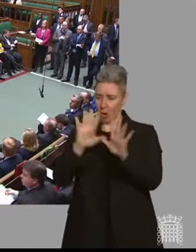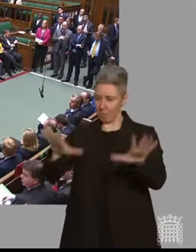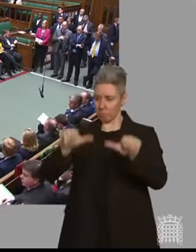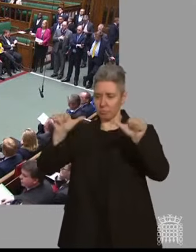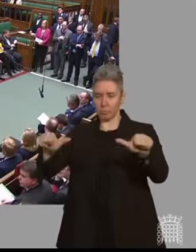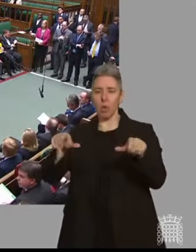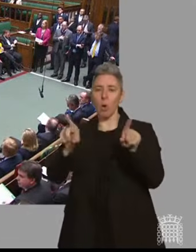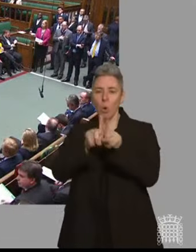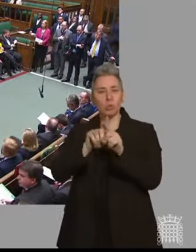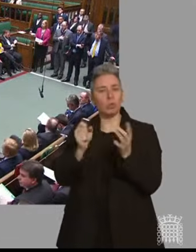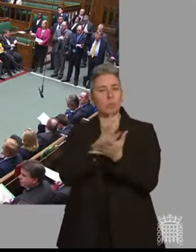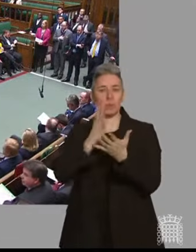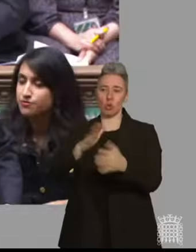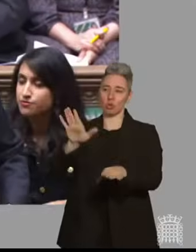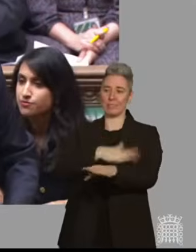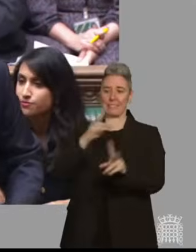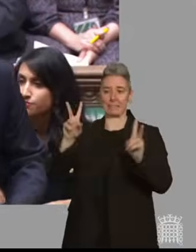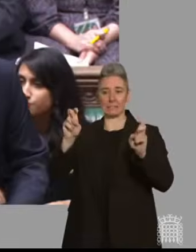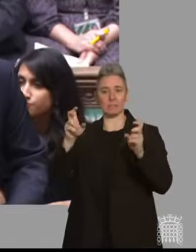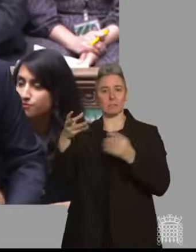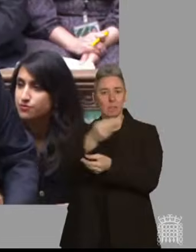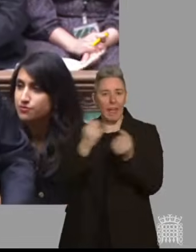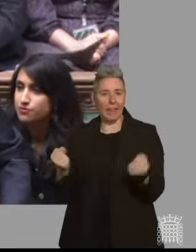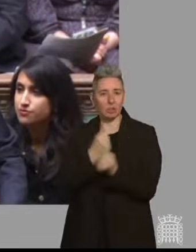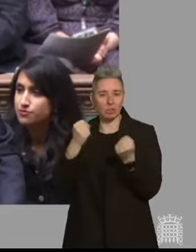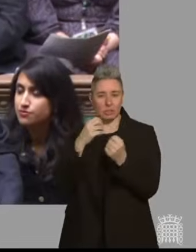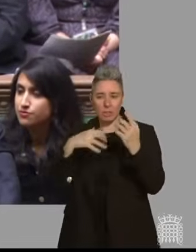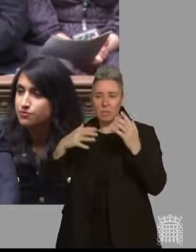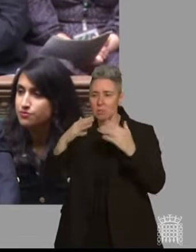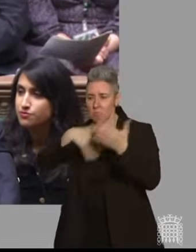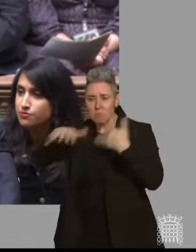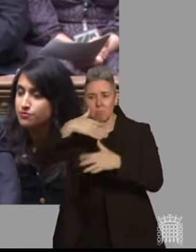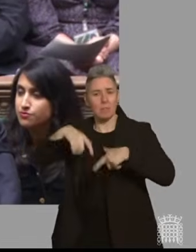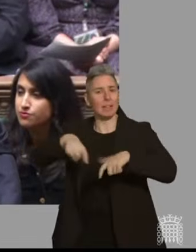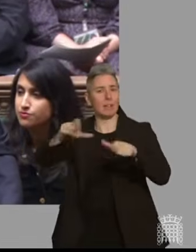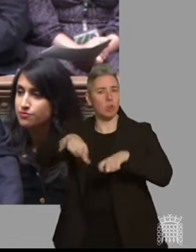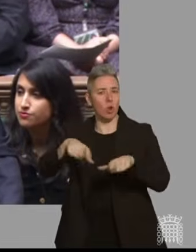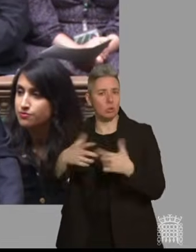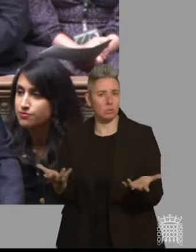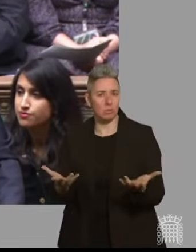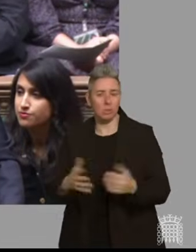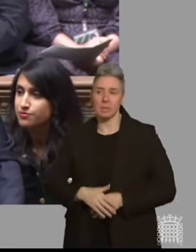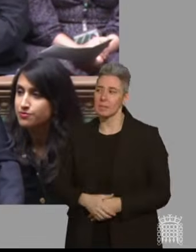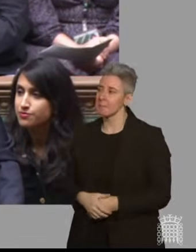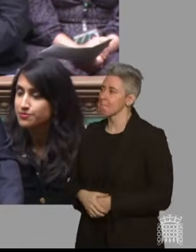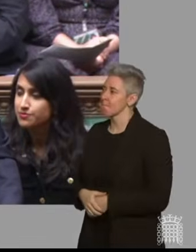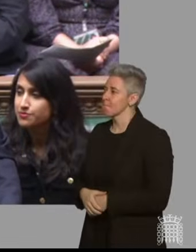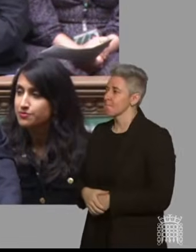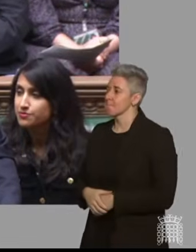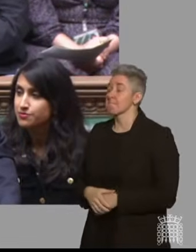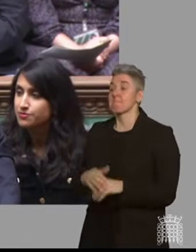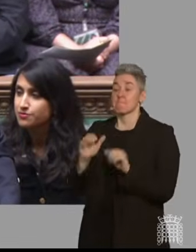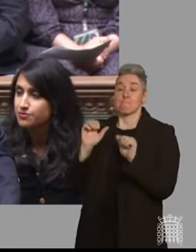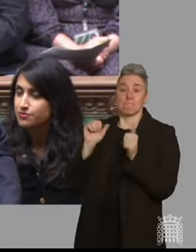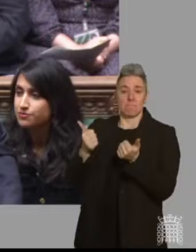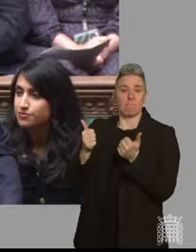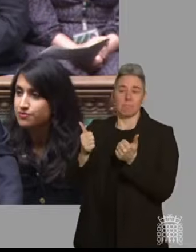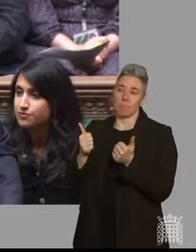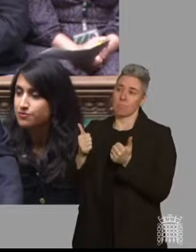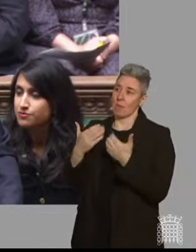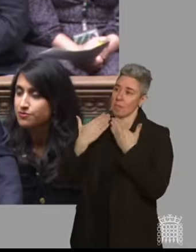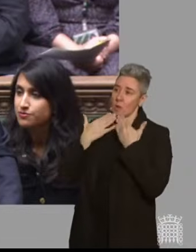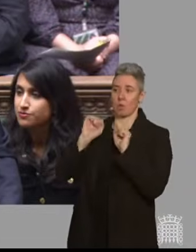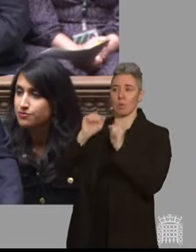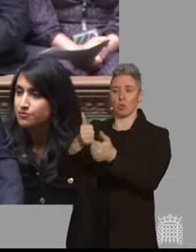the honourable gentleman's support for the Freeport, taking advantage of our Brexit opportunities to deliver 2 Freeports in Scotland, which will